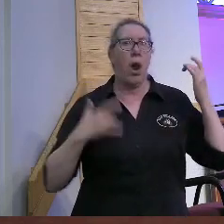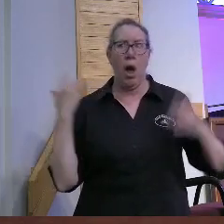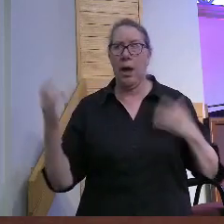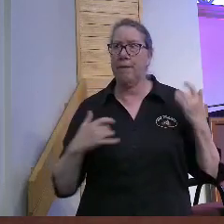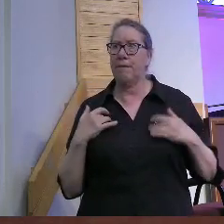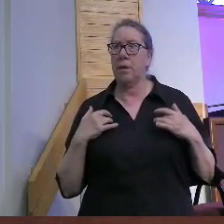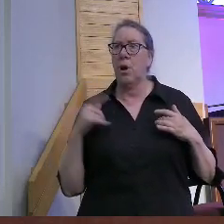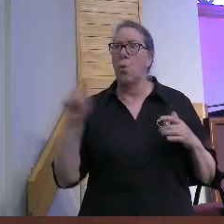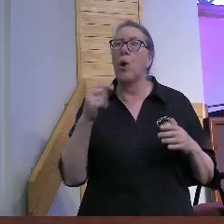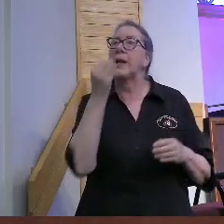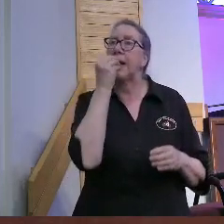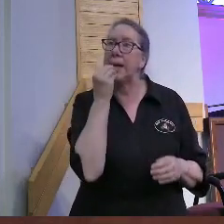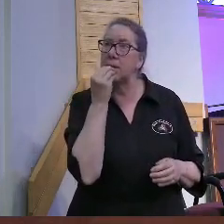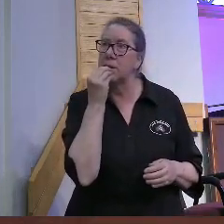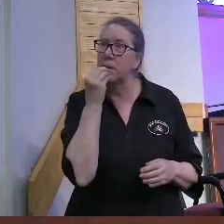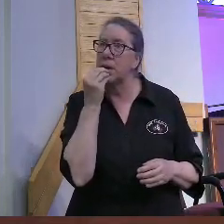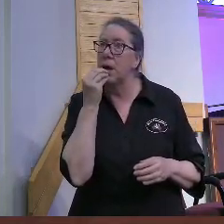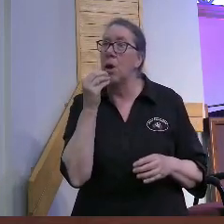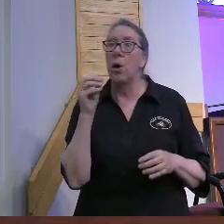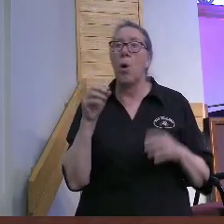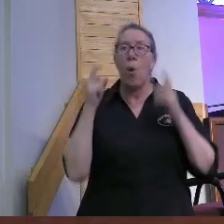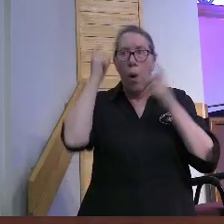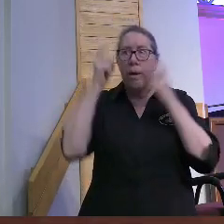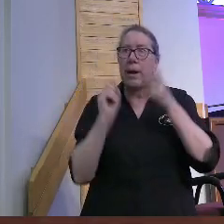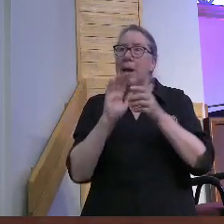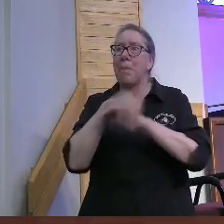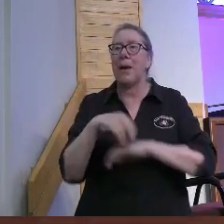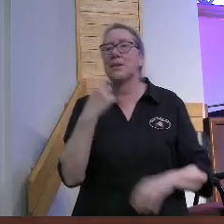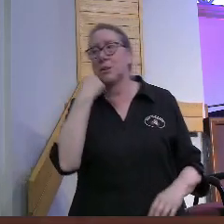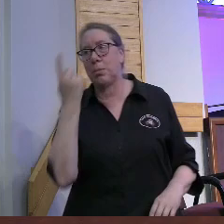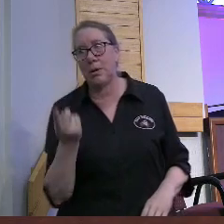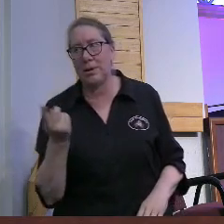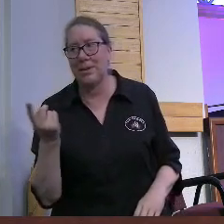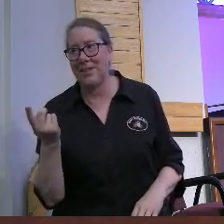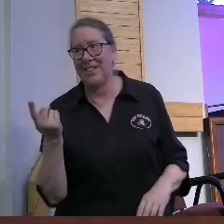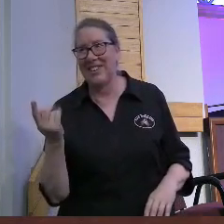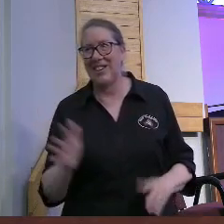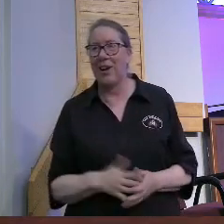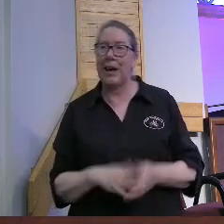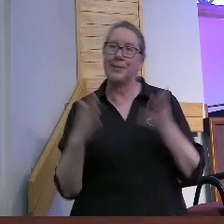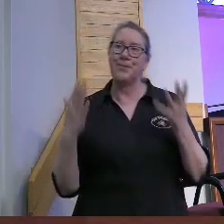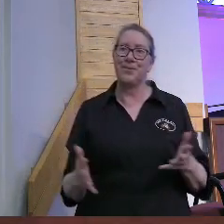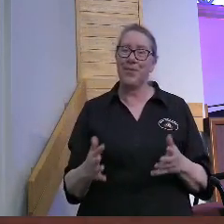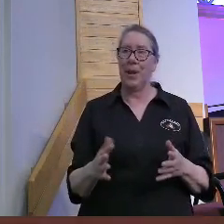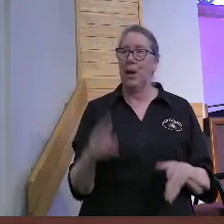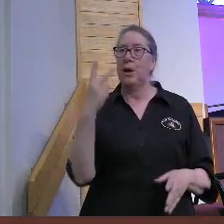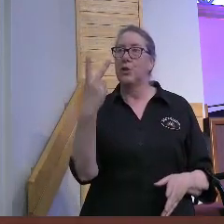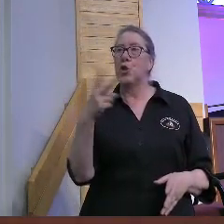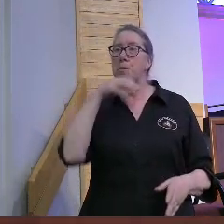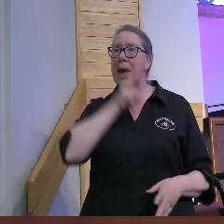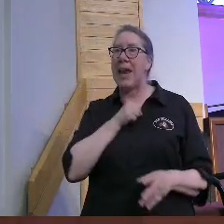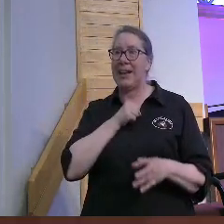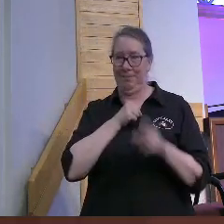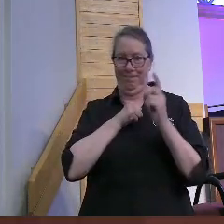tomorrow. One day, John Wesley was walking with a troubled man. He's walking along the road with this troubled